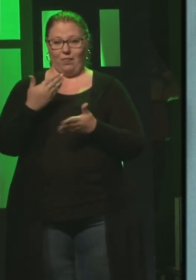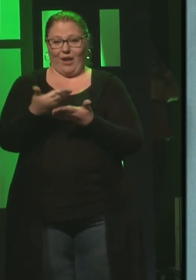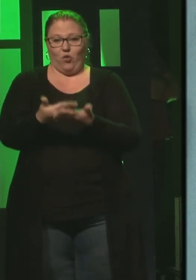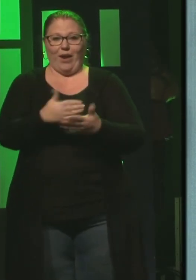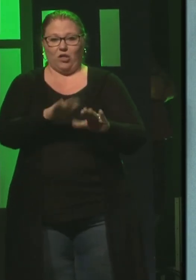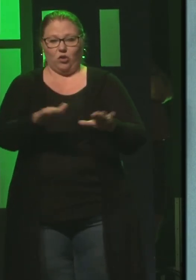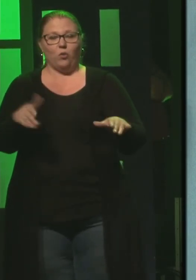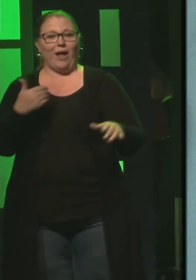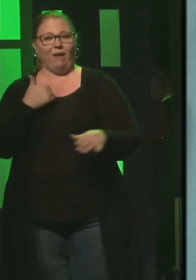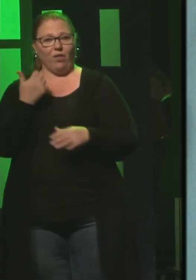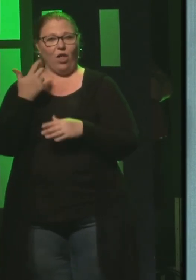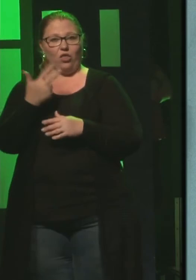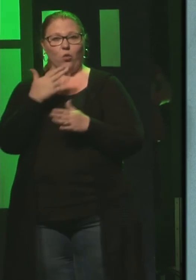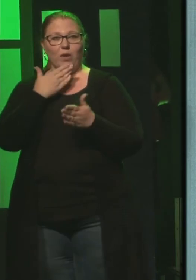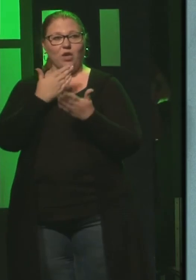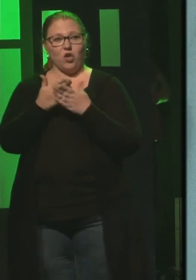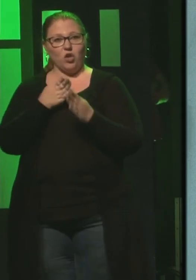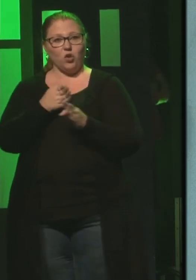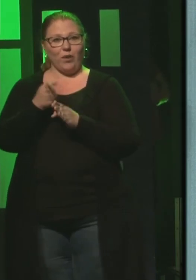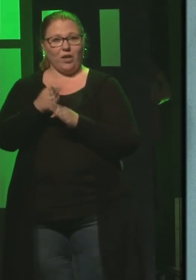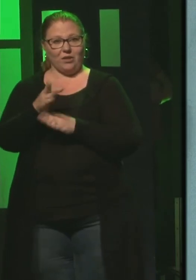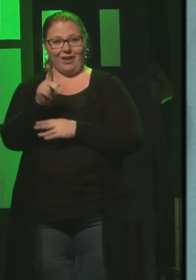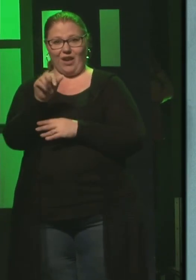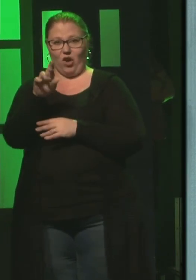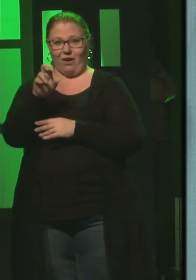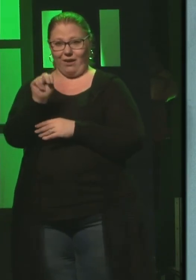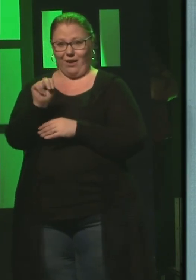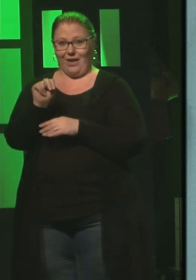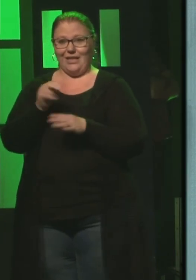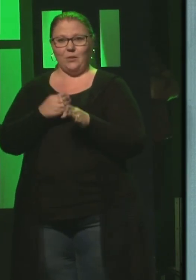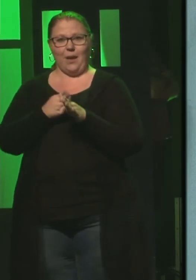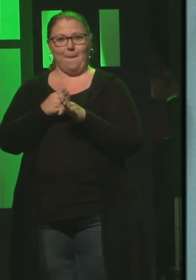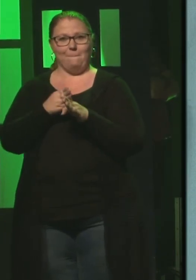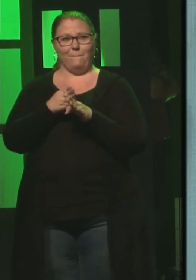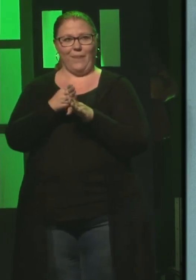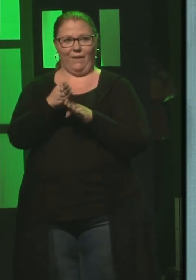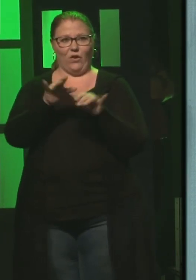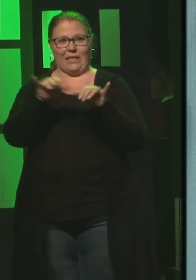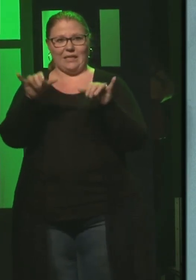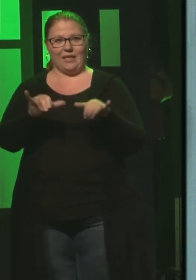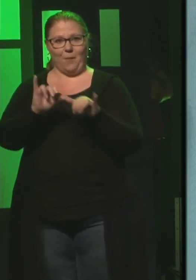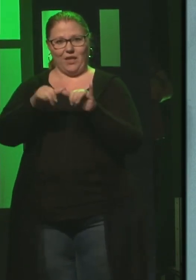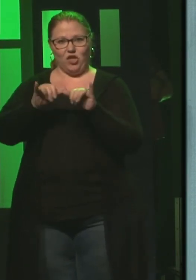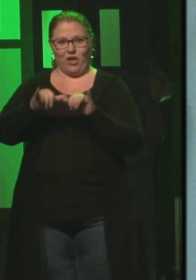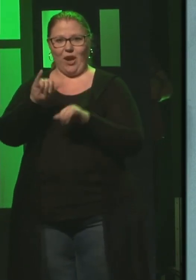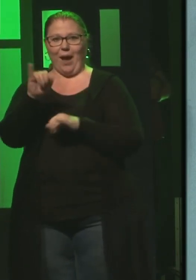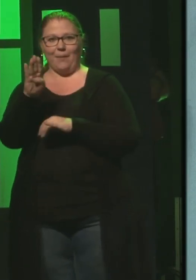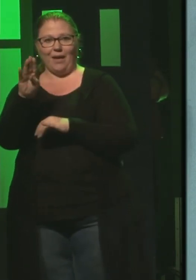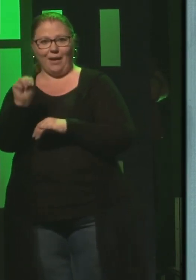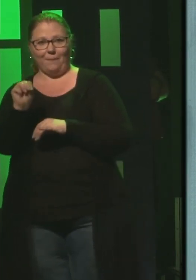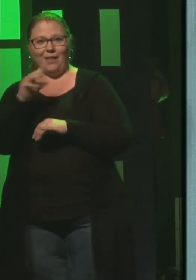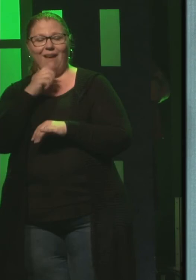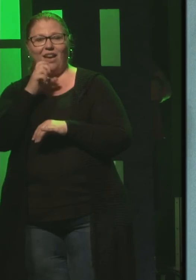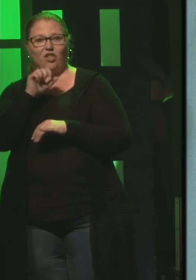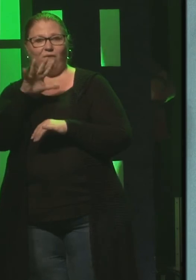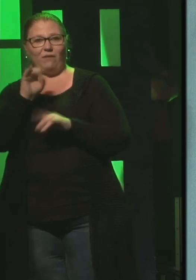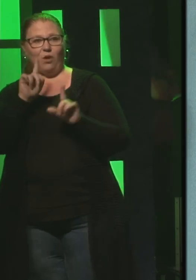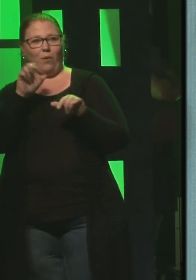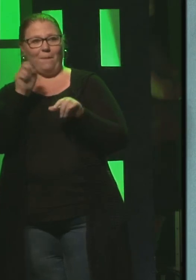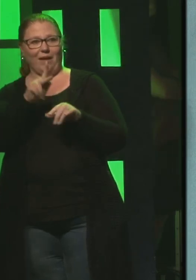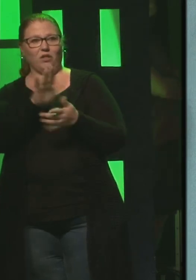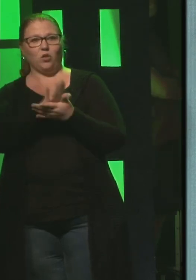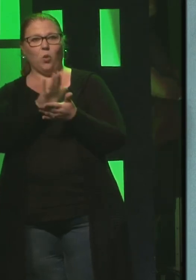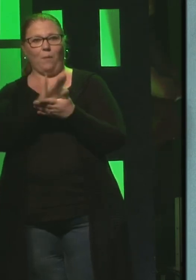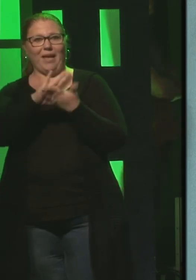3 good careers. Karen became a mainframe systems engineer with IBM, and at the age of 50, went back to school and became an estate planning and